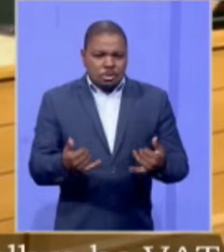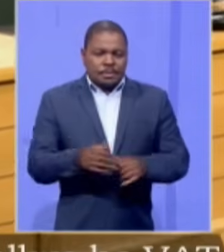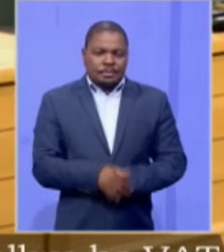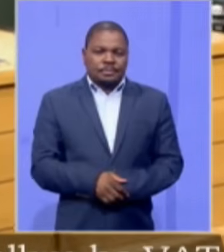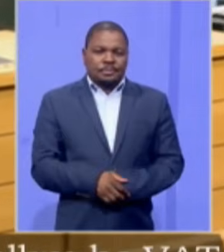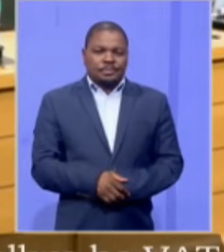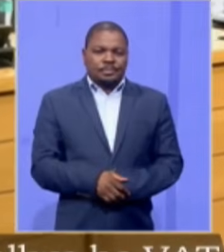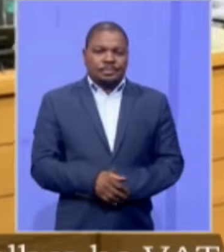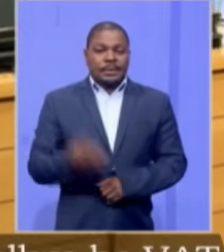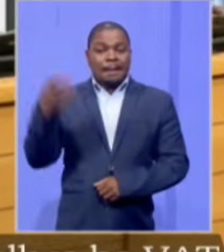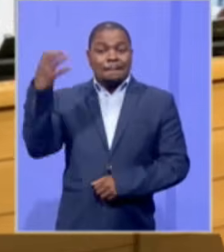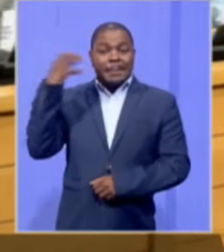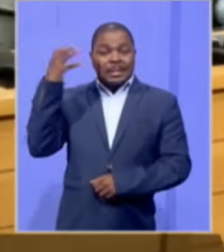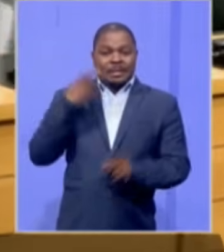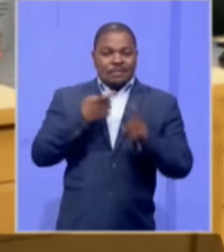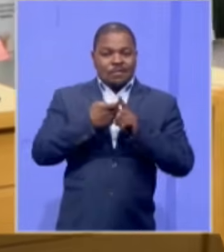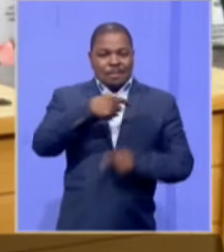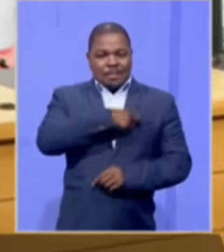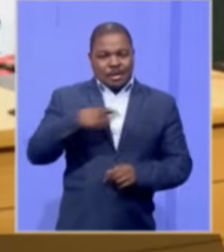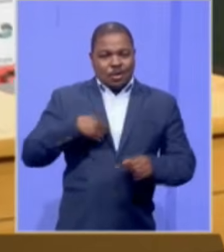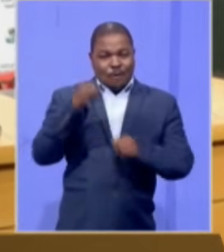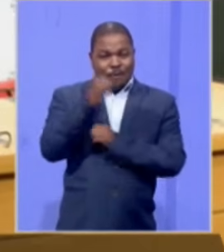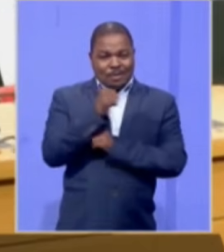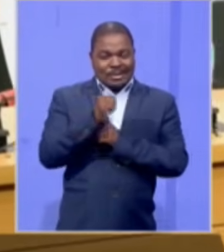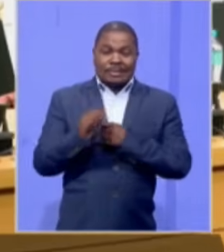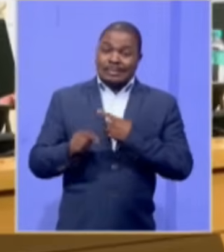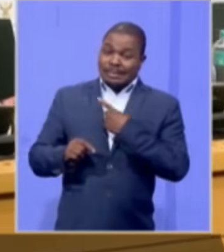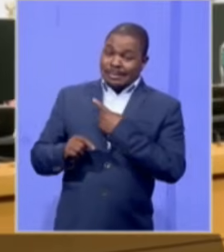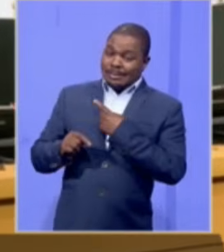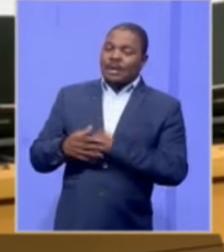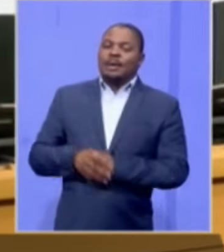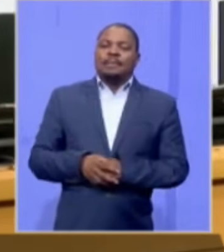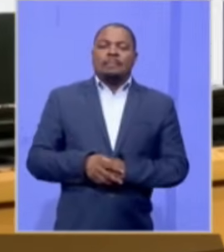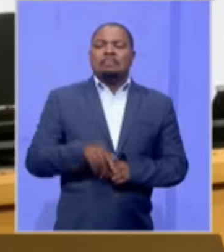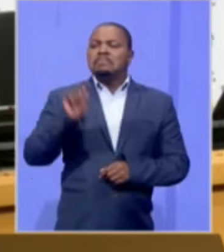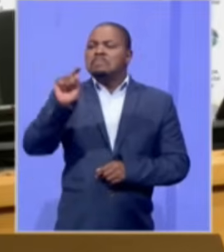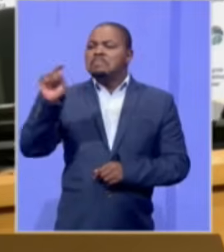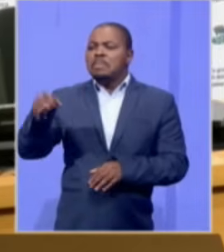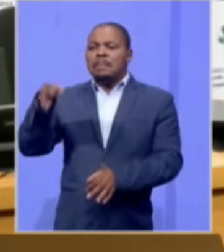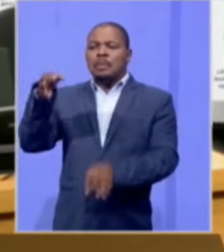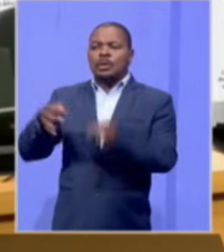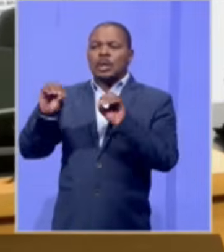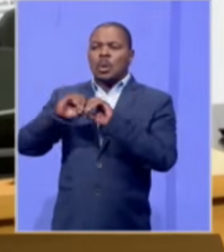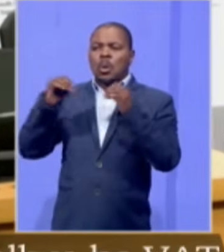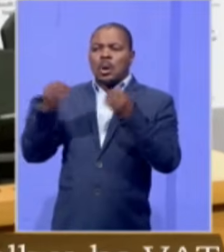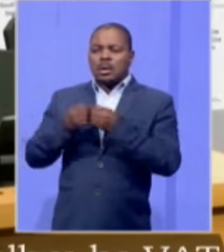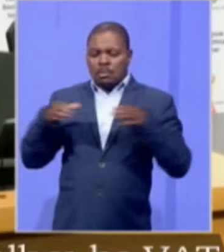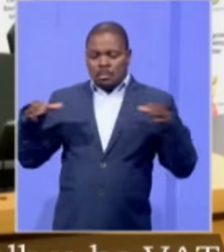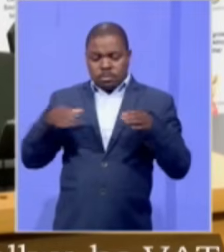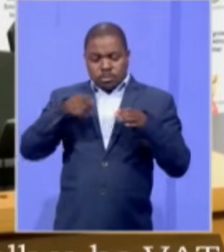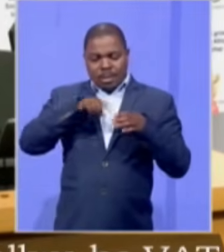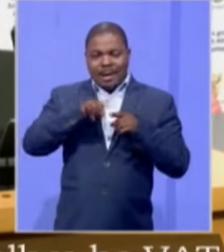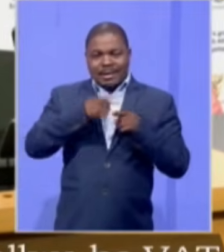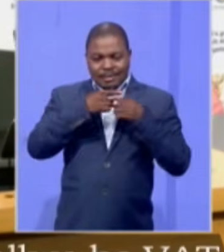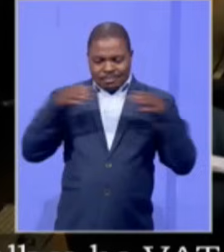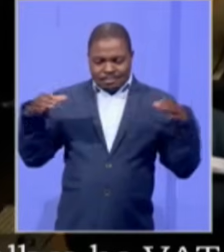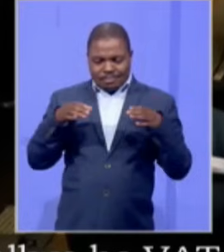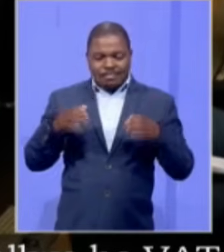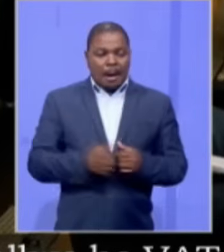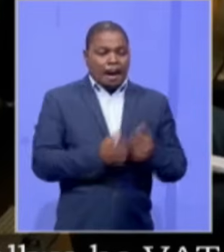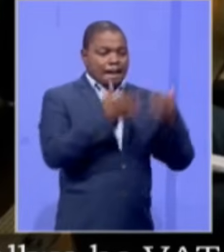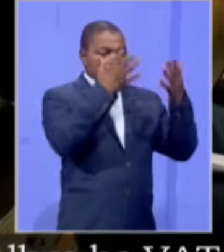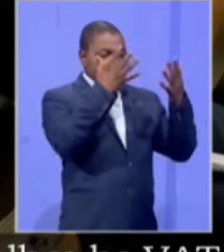Ho ya ka letona kantorong ya mopresidente Khumbuzo Ntshavheni, mekga yohle ya dipolitiki e teng kabineteng e tsheheditse puo